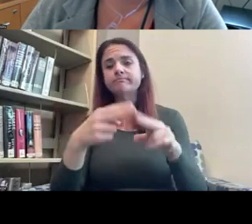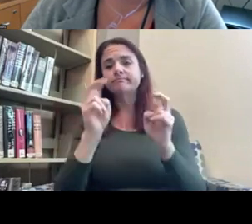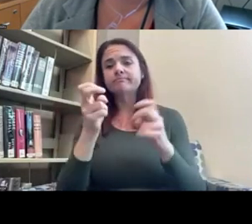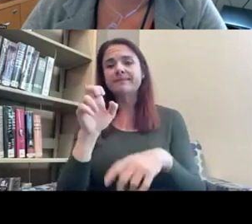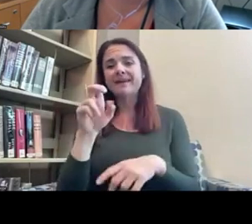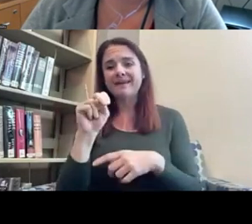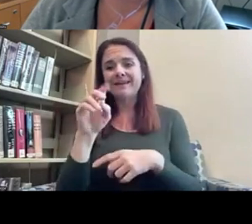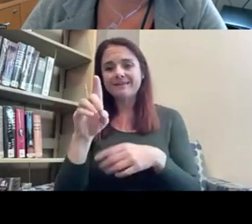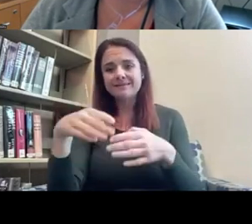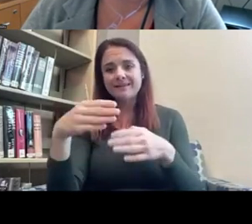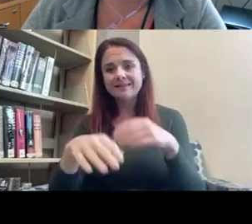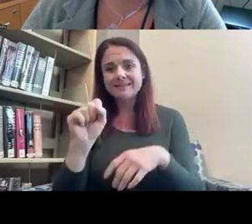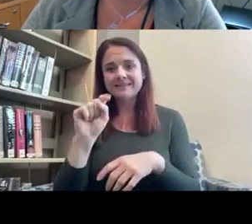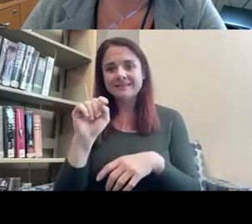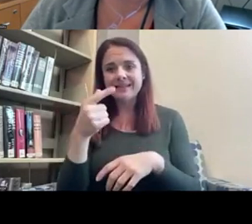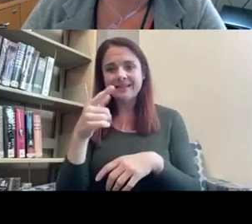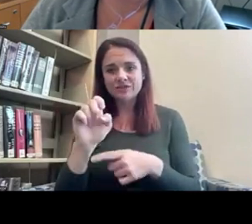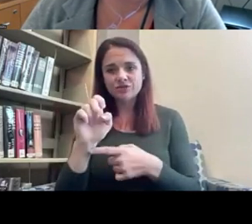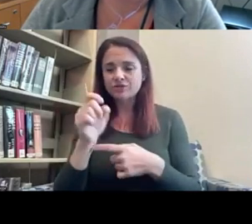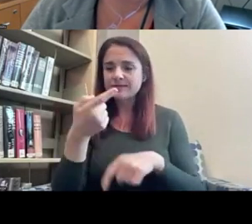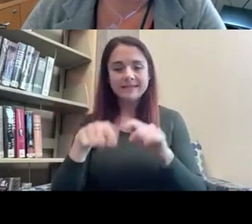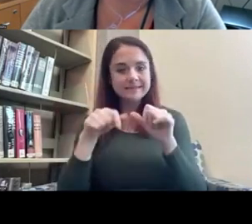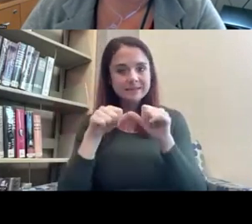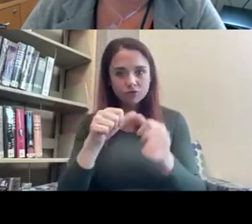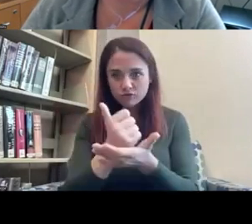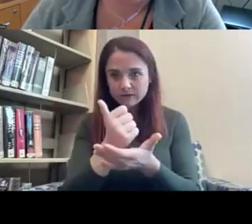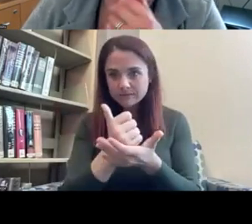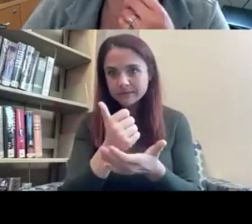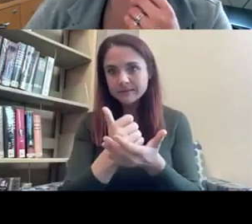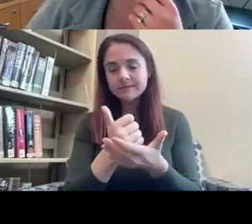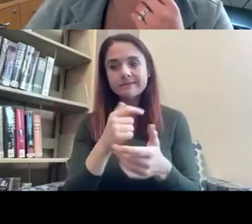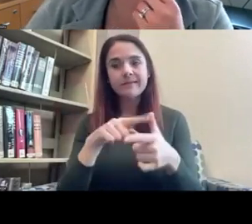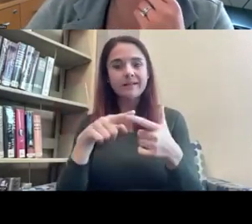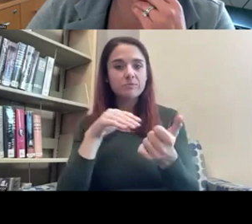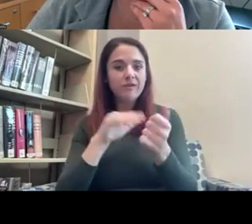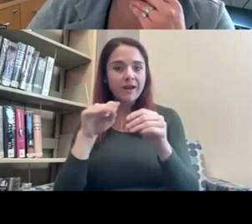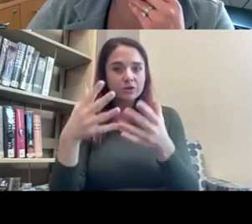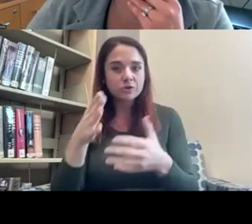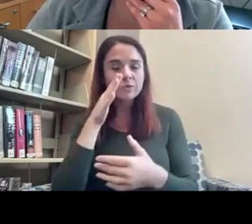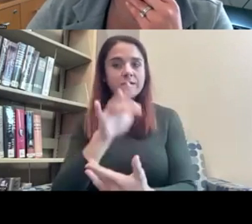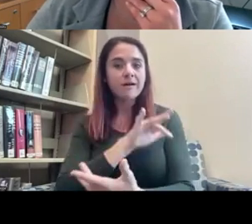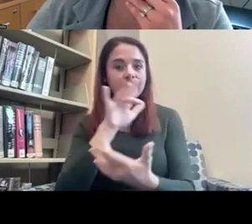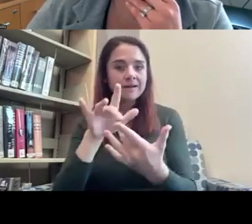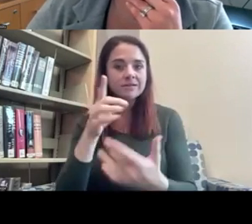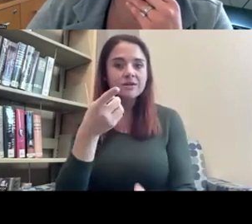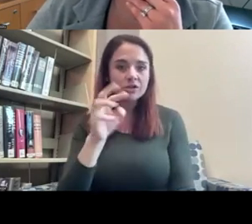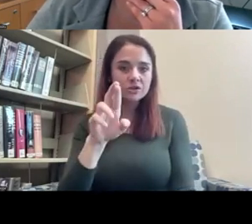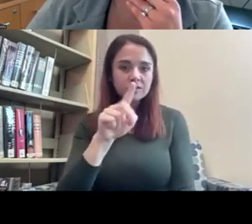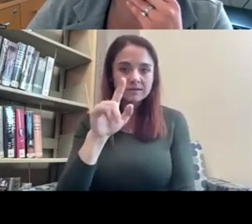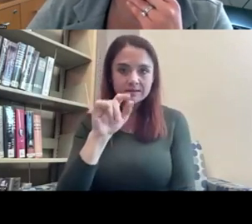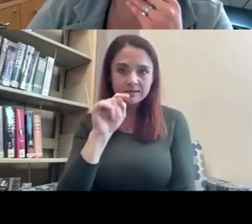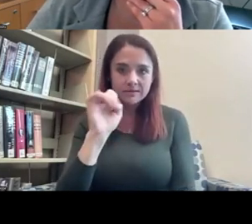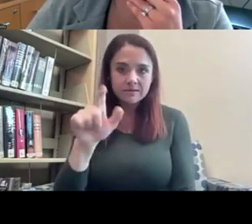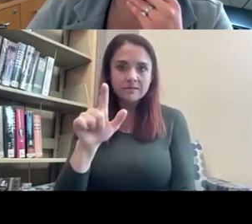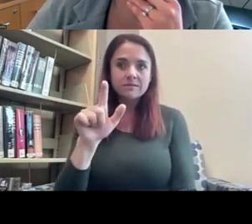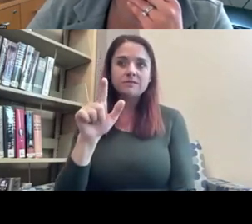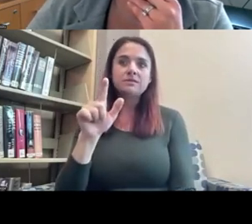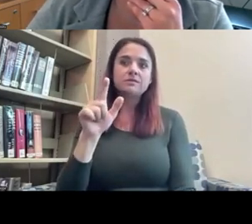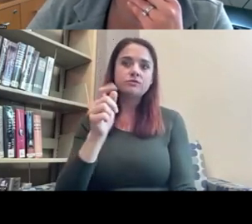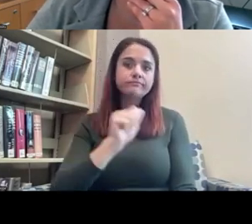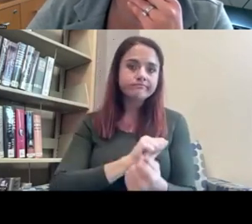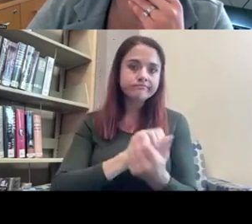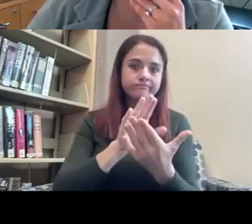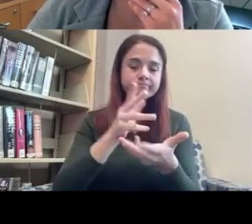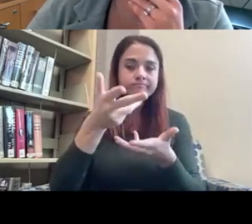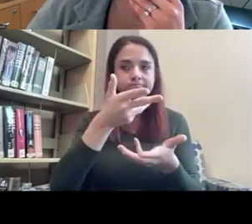to continue treatment, and our providers then will contact Dr. Zittel to come up and talk with the